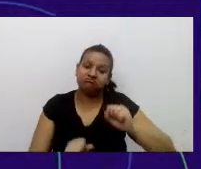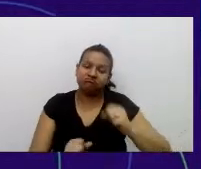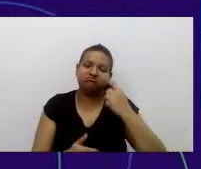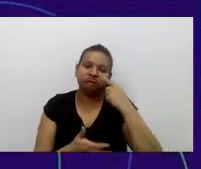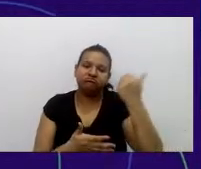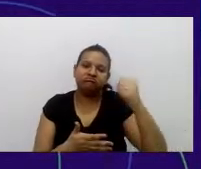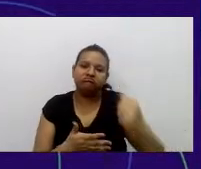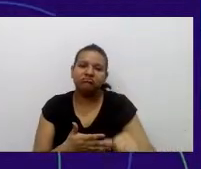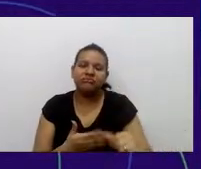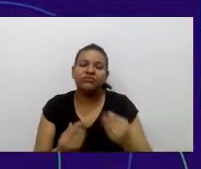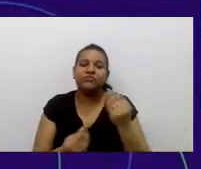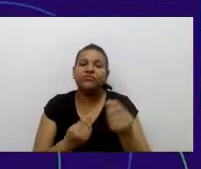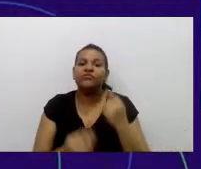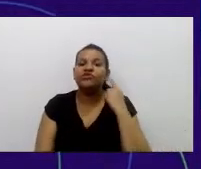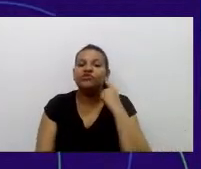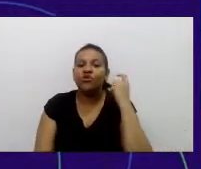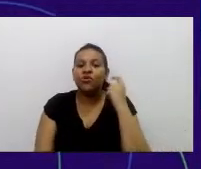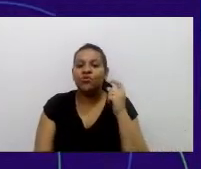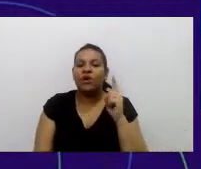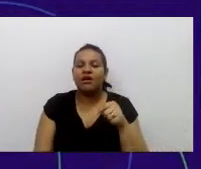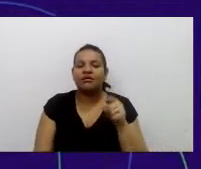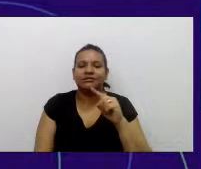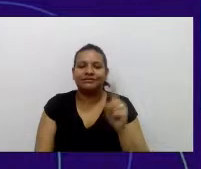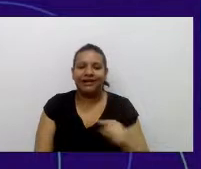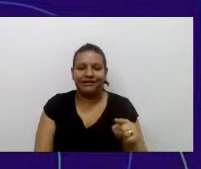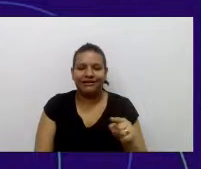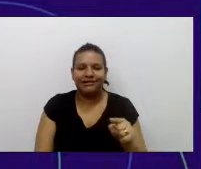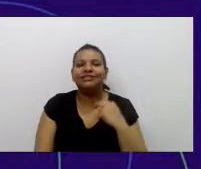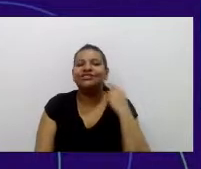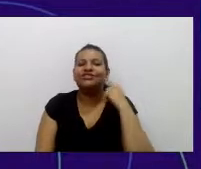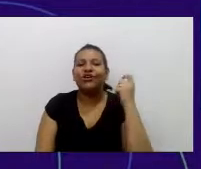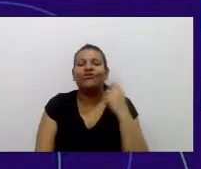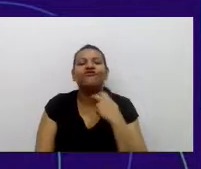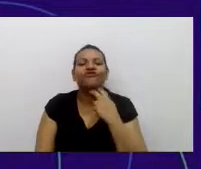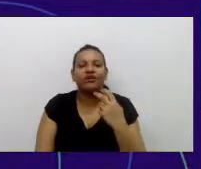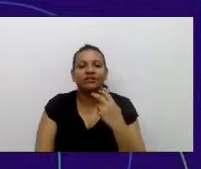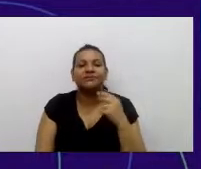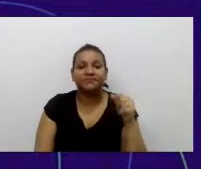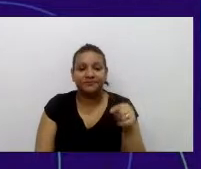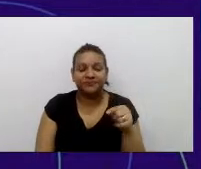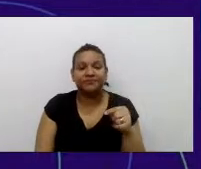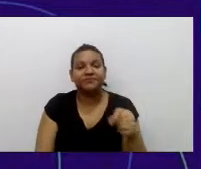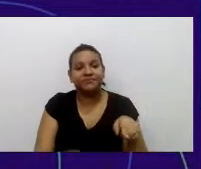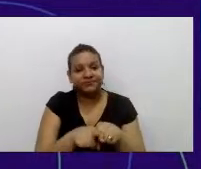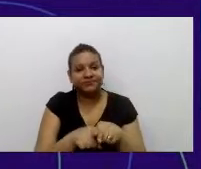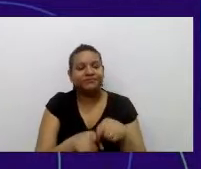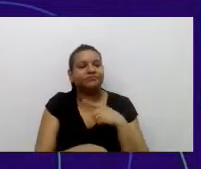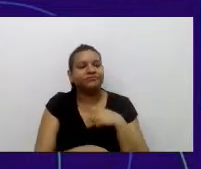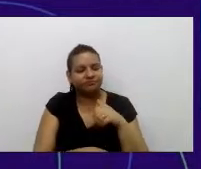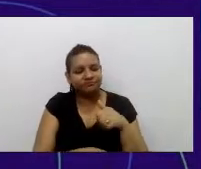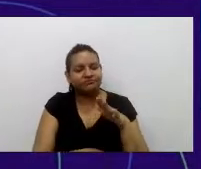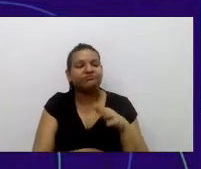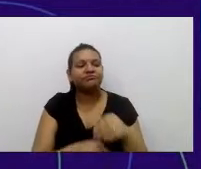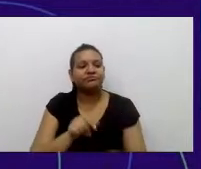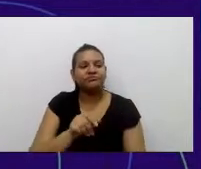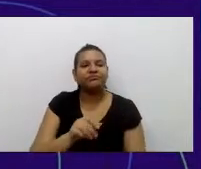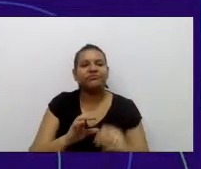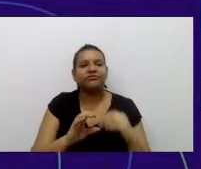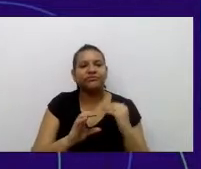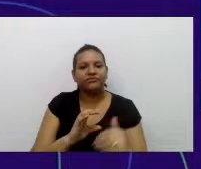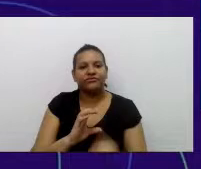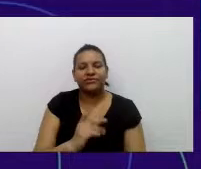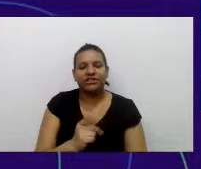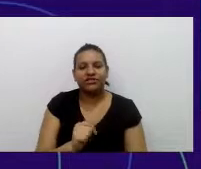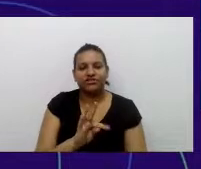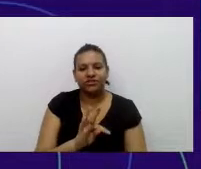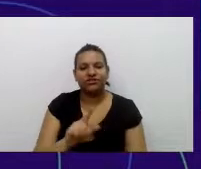And so again, very helpful advice from ChatGPT, including games, including something just